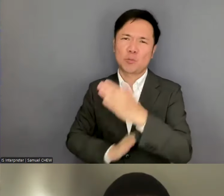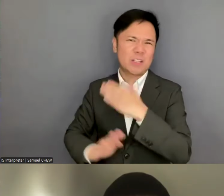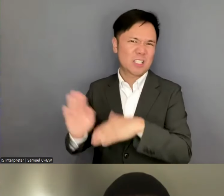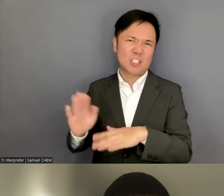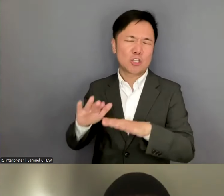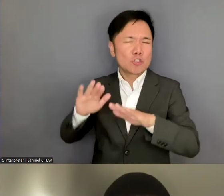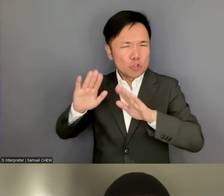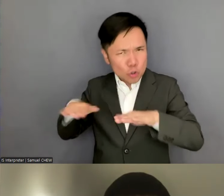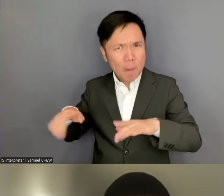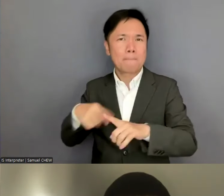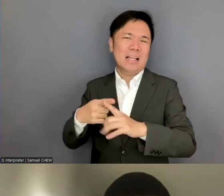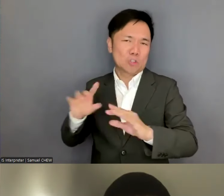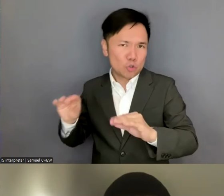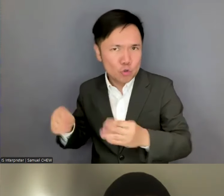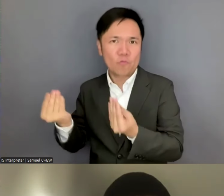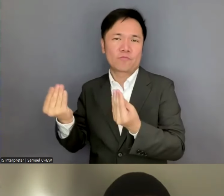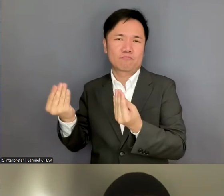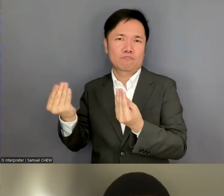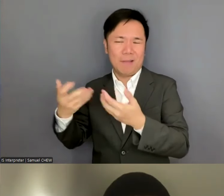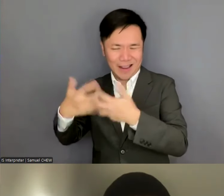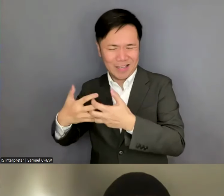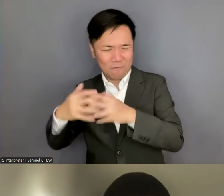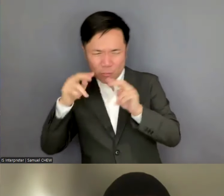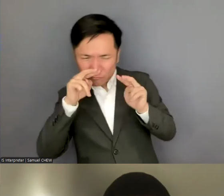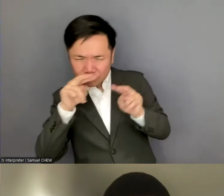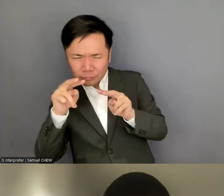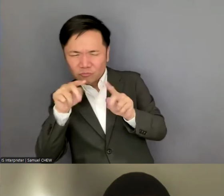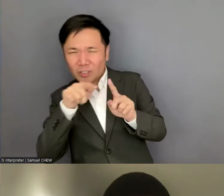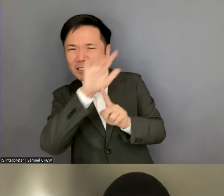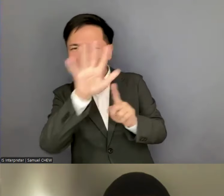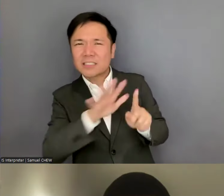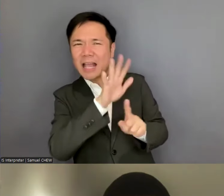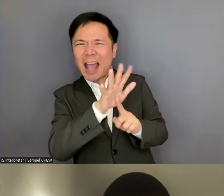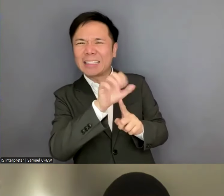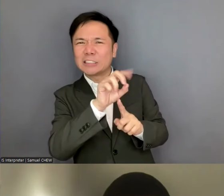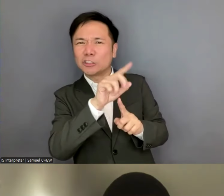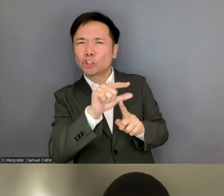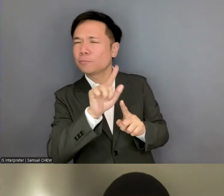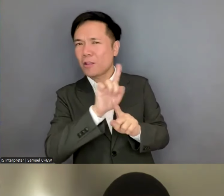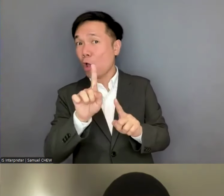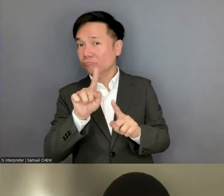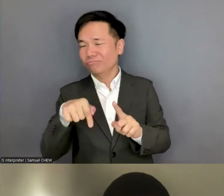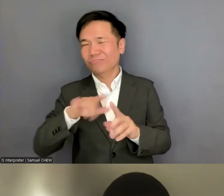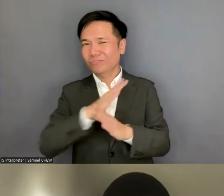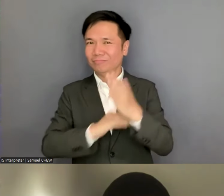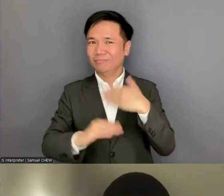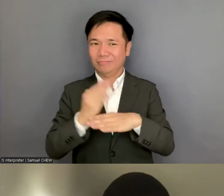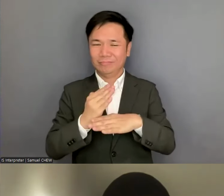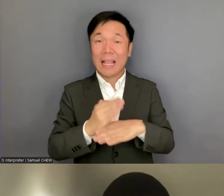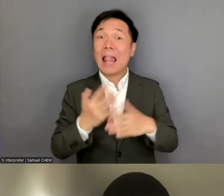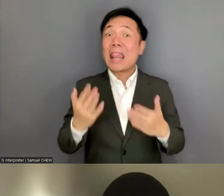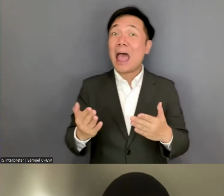It's a mechanism to monitor the 2030 agenda, and they have included two youth